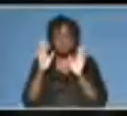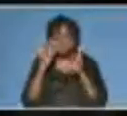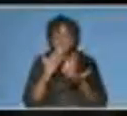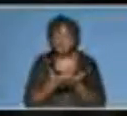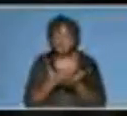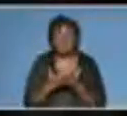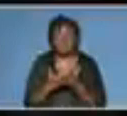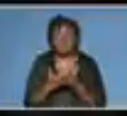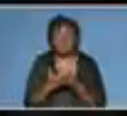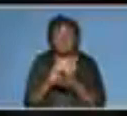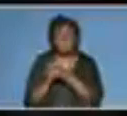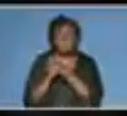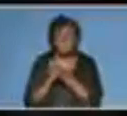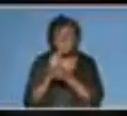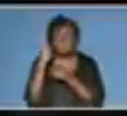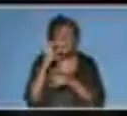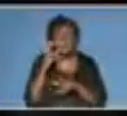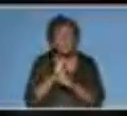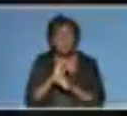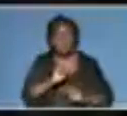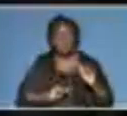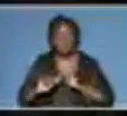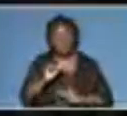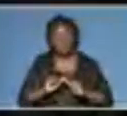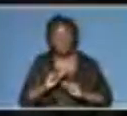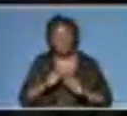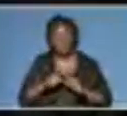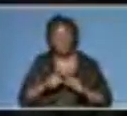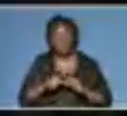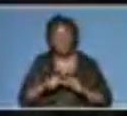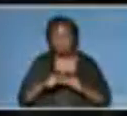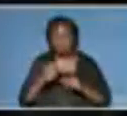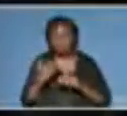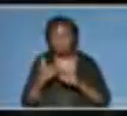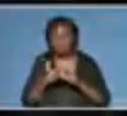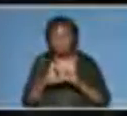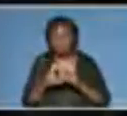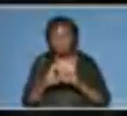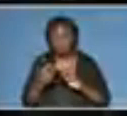minimize and to reduce the prospect, because at the end of the day, the Bahamian people are trusting that